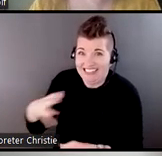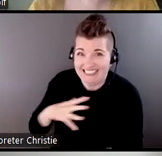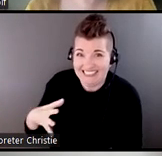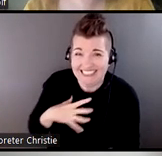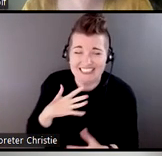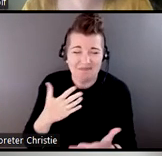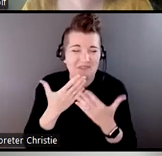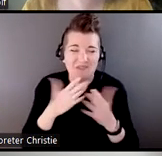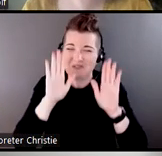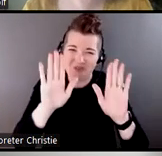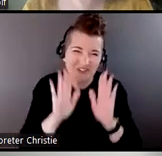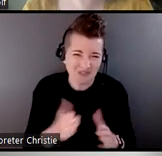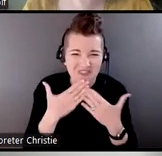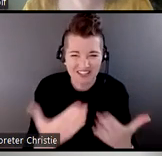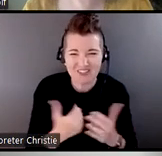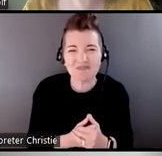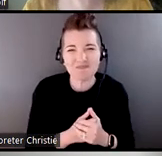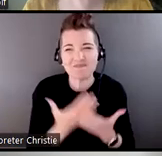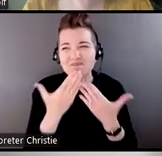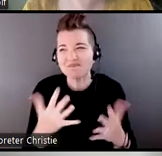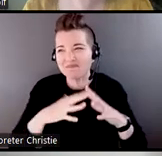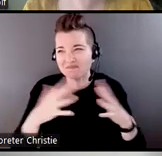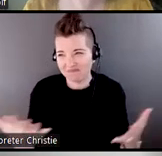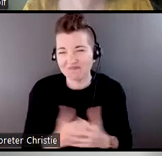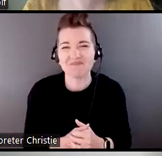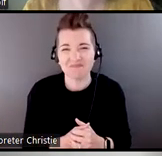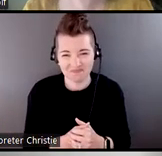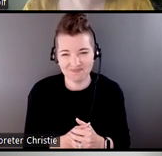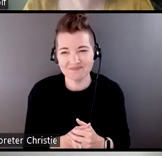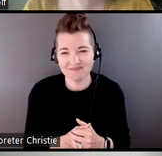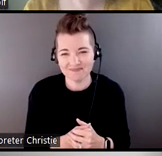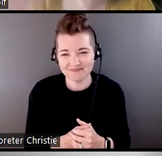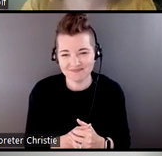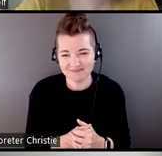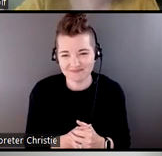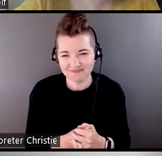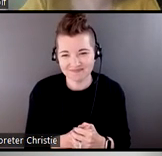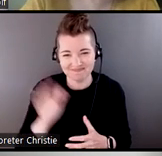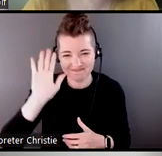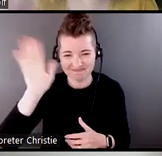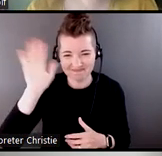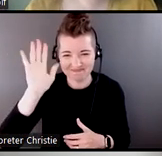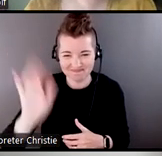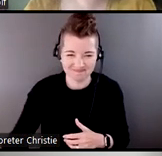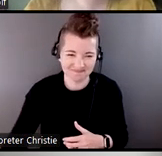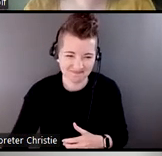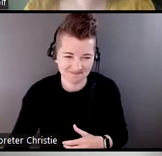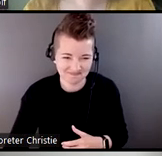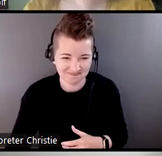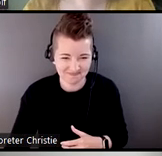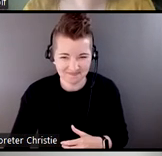yeah. So thank you so much. Thanks.